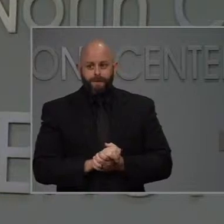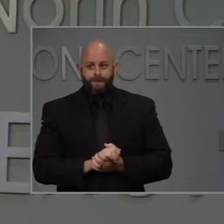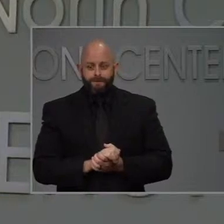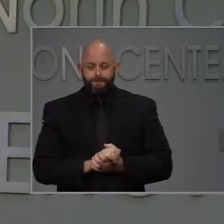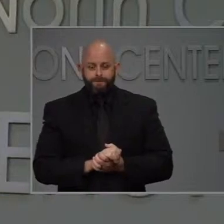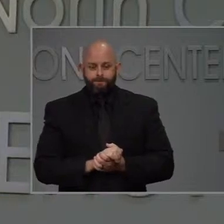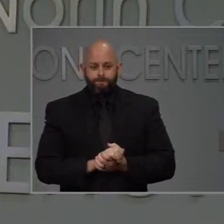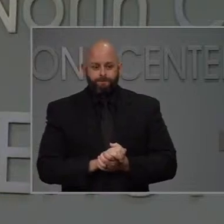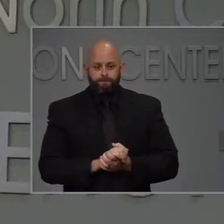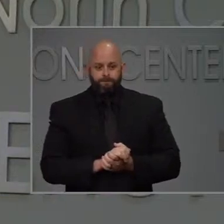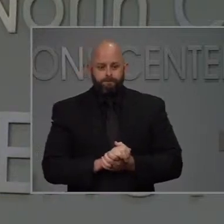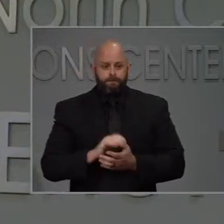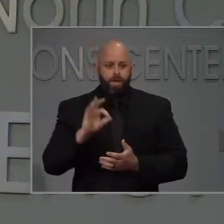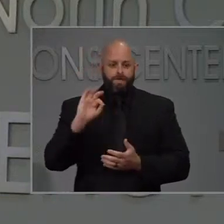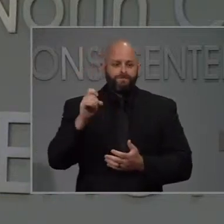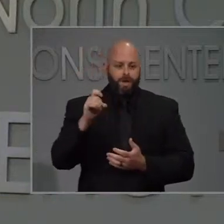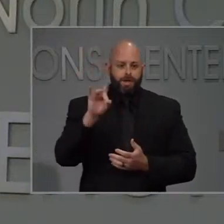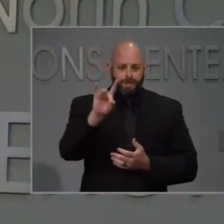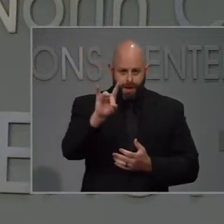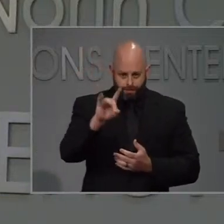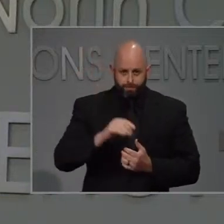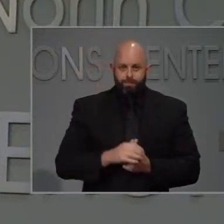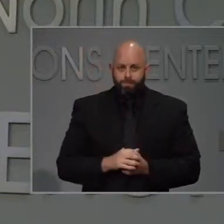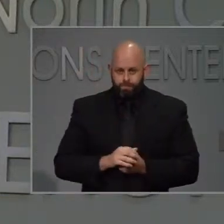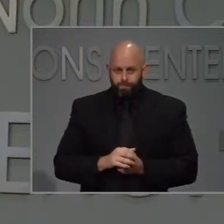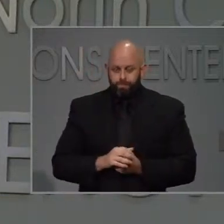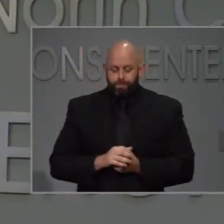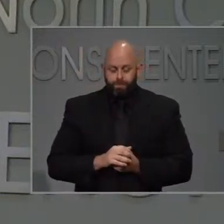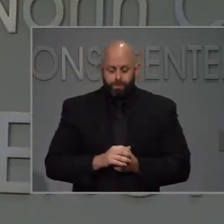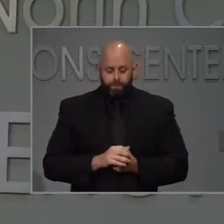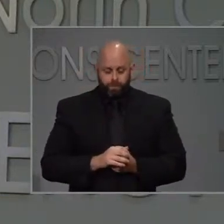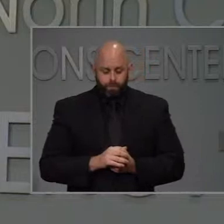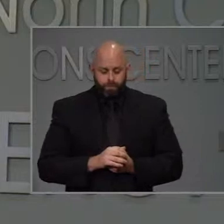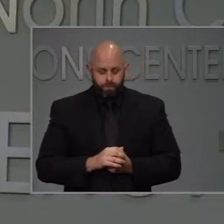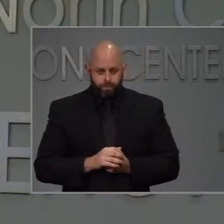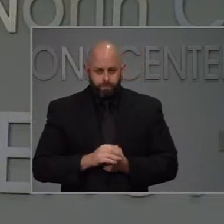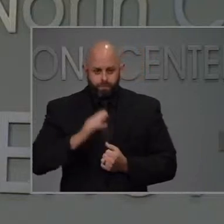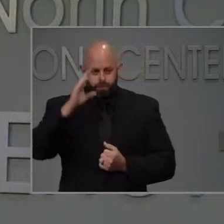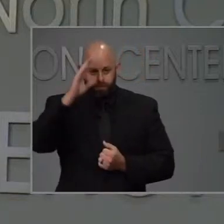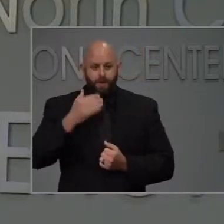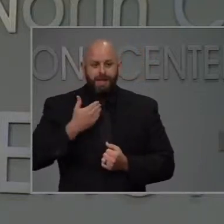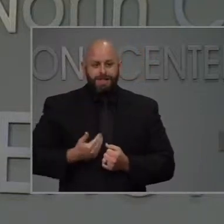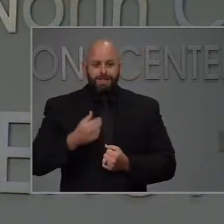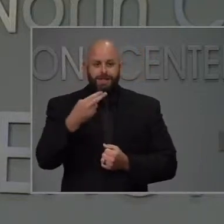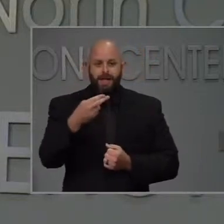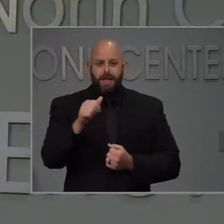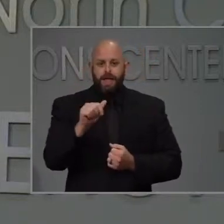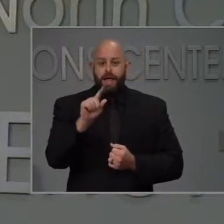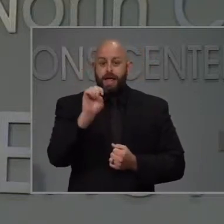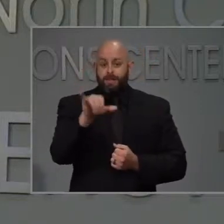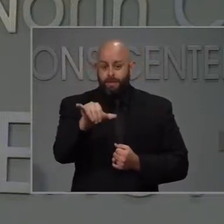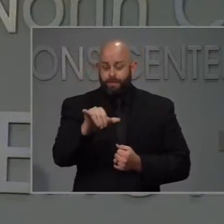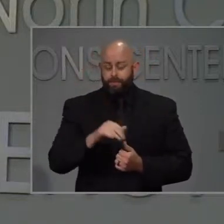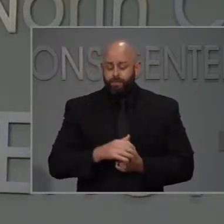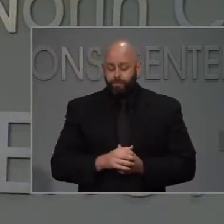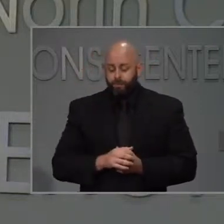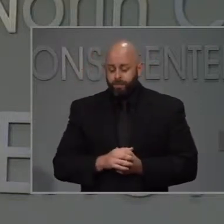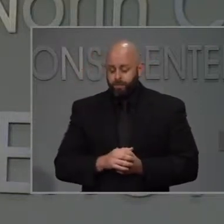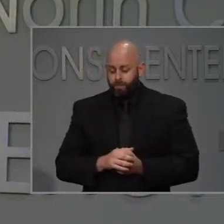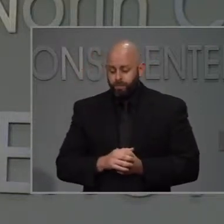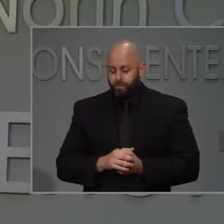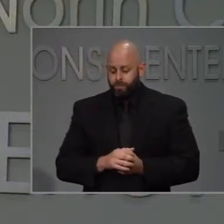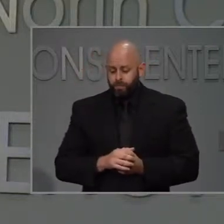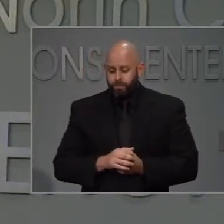Haley Fixler, Fox 8. Hi, Governor. This is Haley Fixler over at Fox 8. There's been a lot of focus